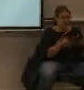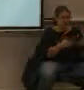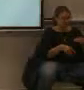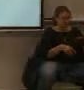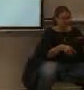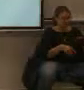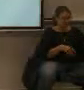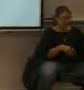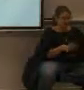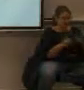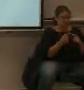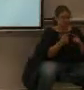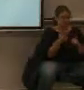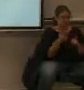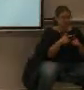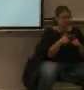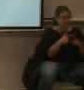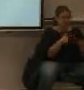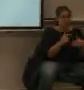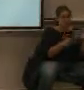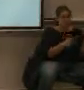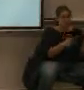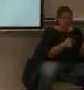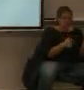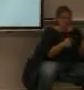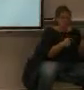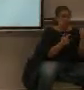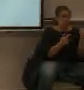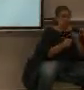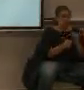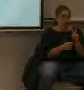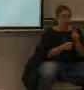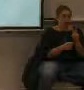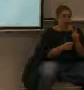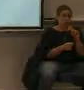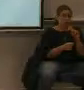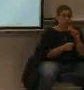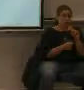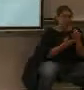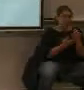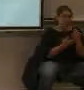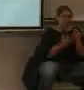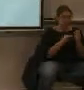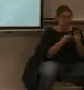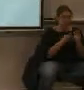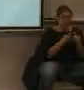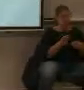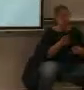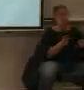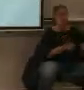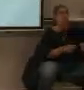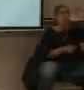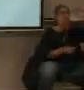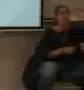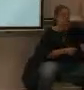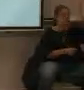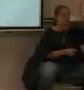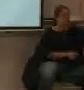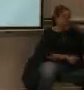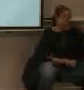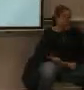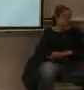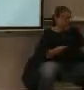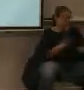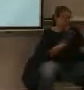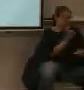comes off first, and then the higher temperature, right? But the volatile stuff comes off first, and it goes up high in the atmosphere, and the atmosphere actually acts